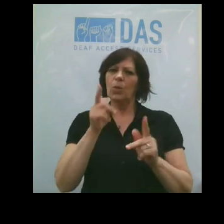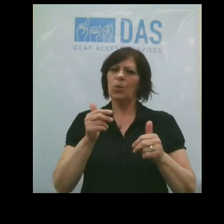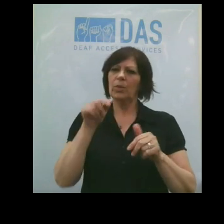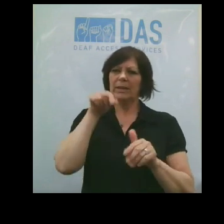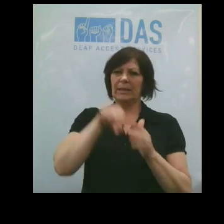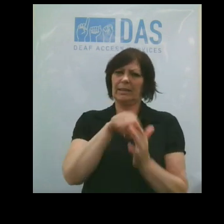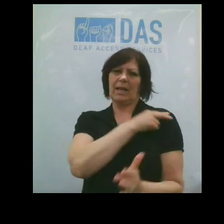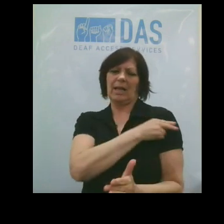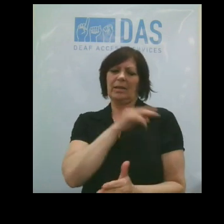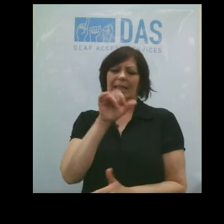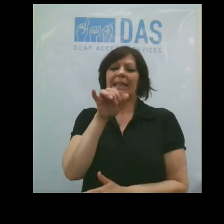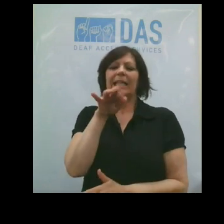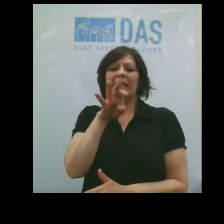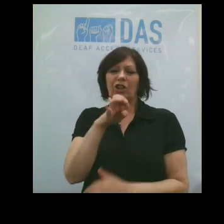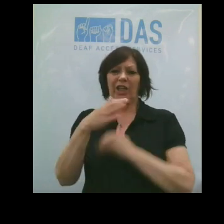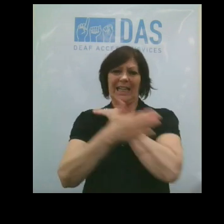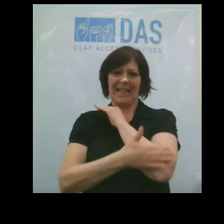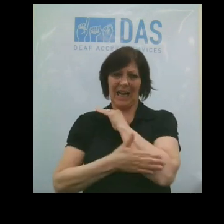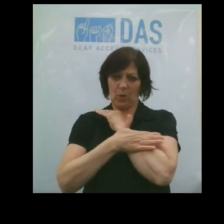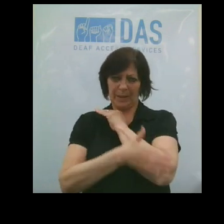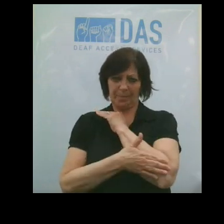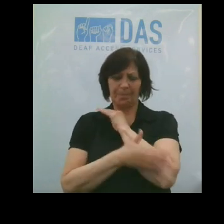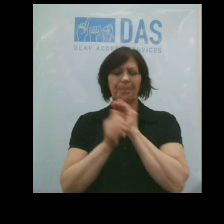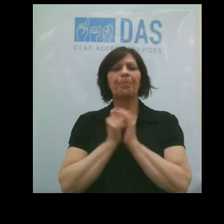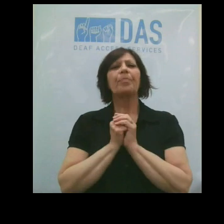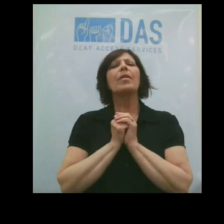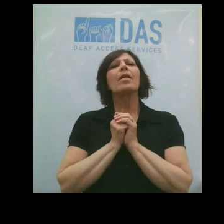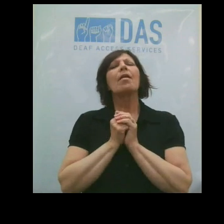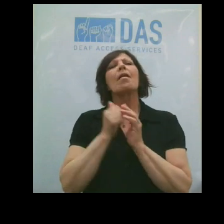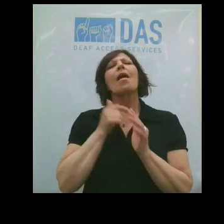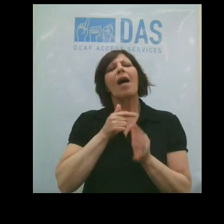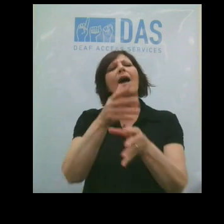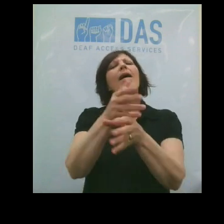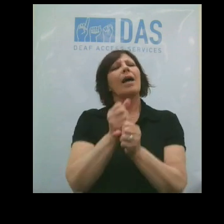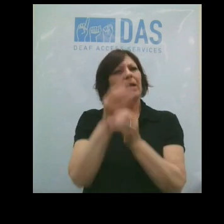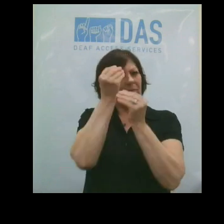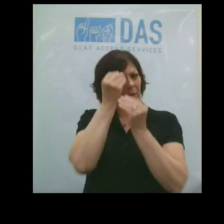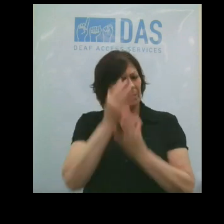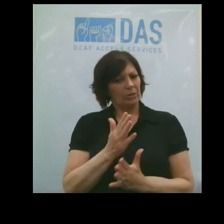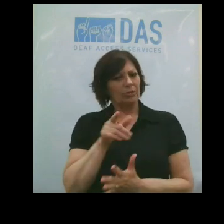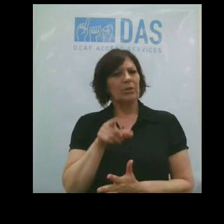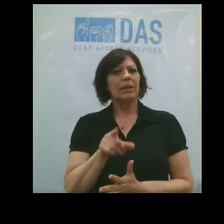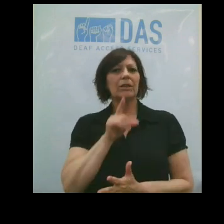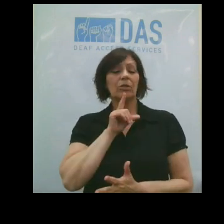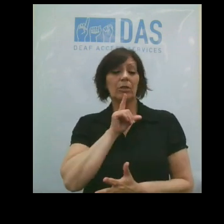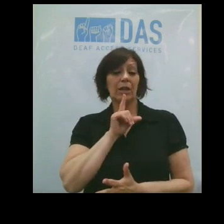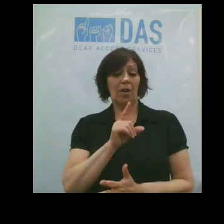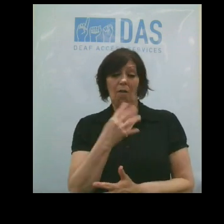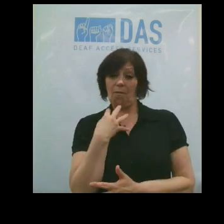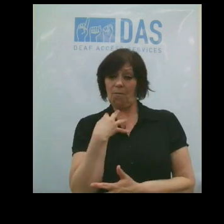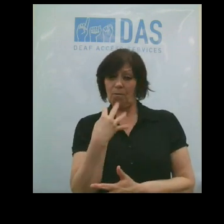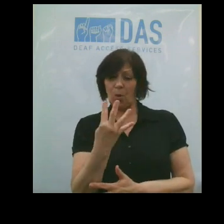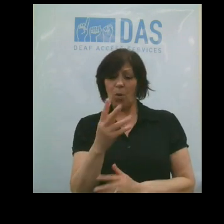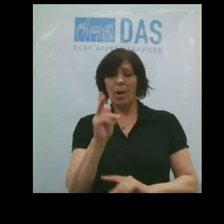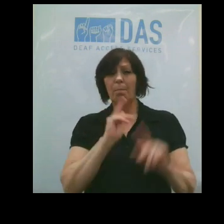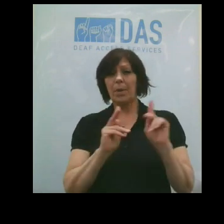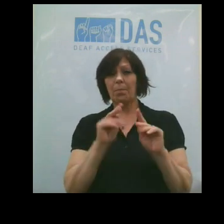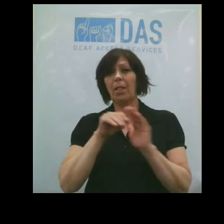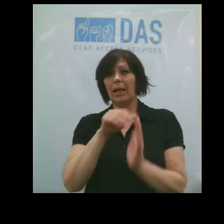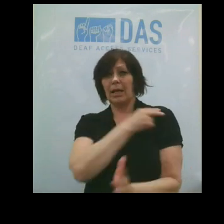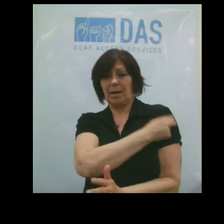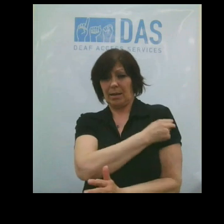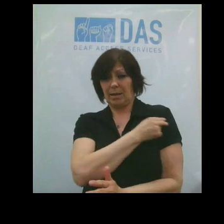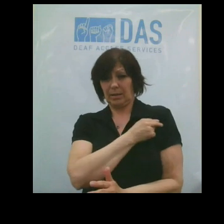hospitals in Erie County, from the CEOs. And I was able to get from them that there are actually 4 individuals that are in hospitals